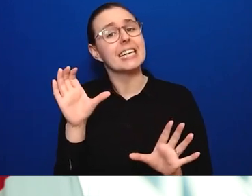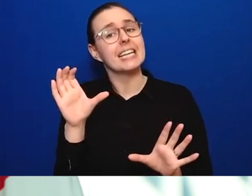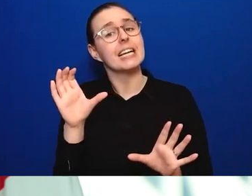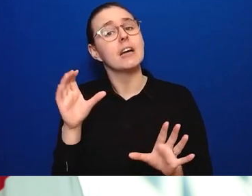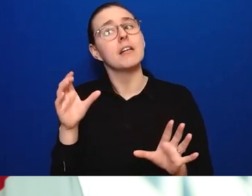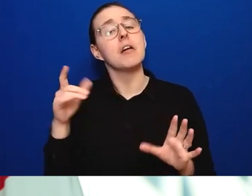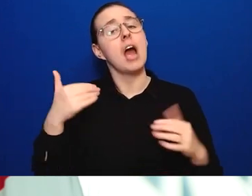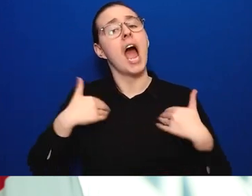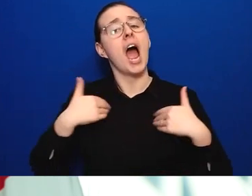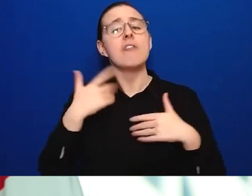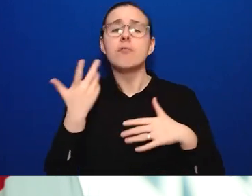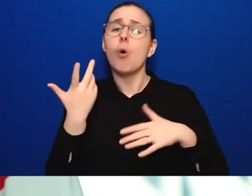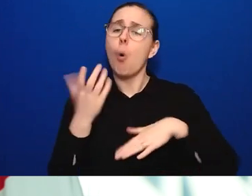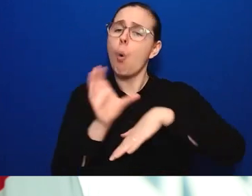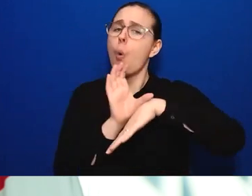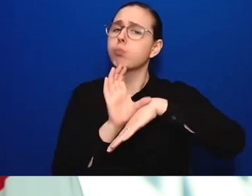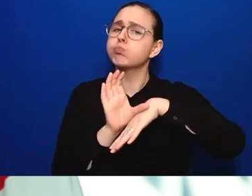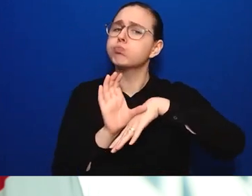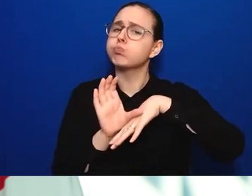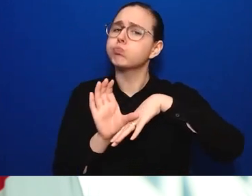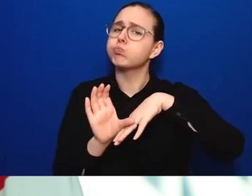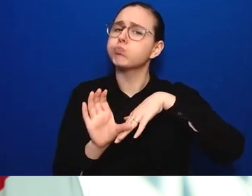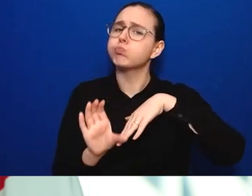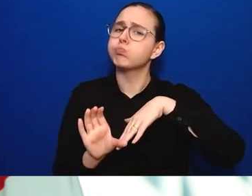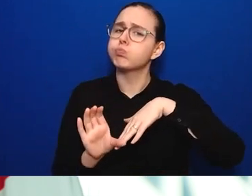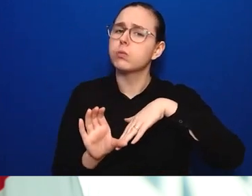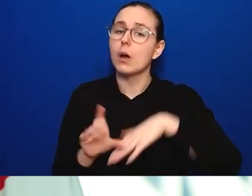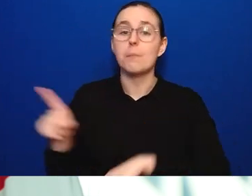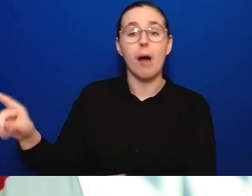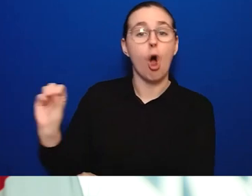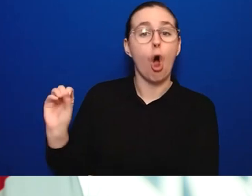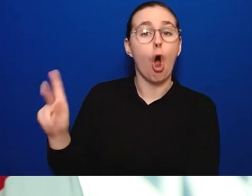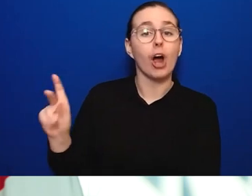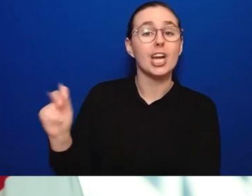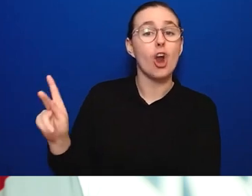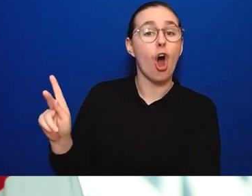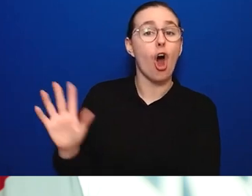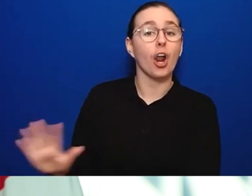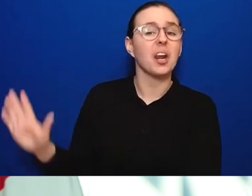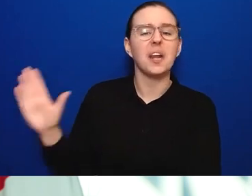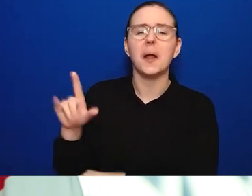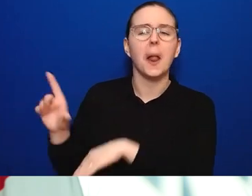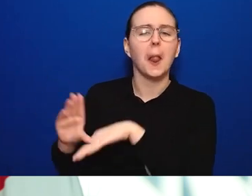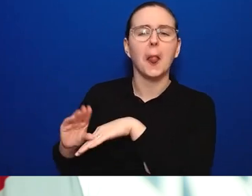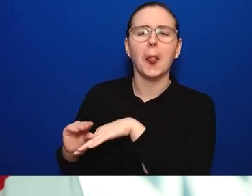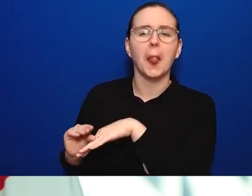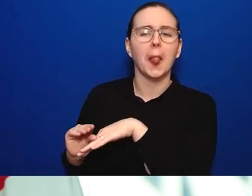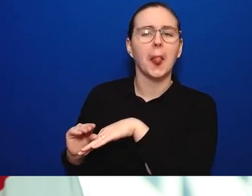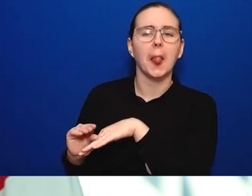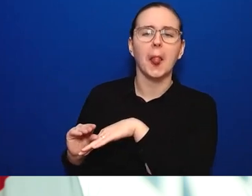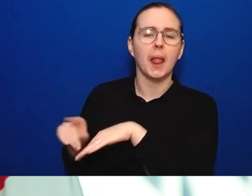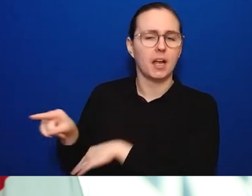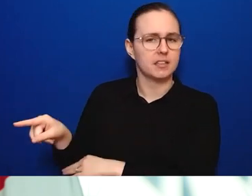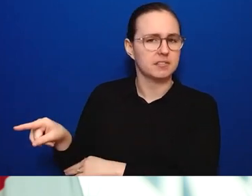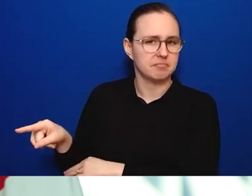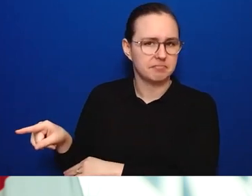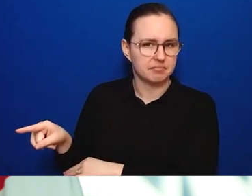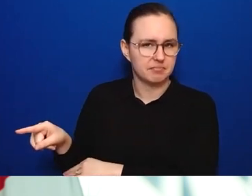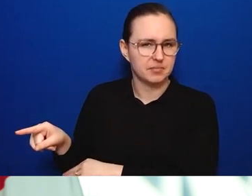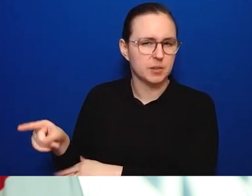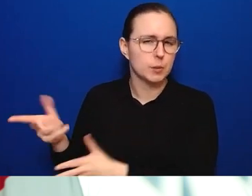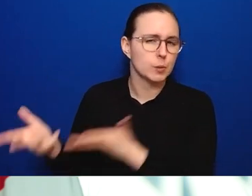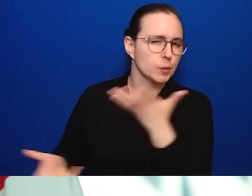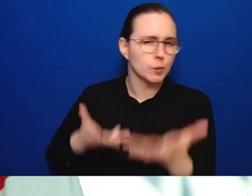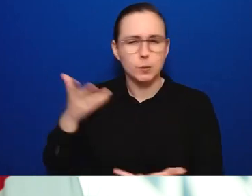below normal. So for example, in the Okanagan it is about 86%, it's about 109% in the coastal range, and then up in